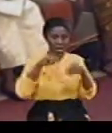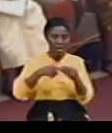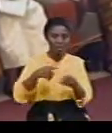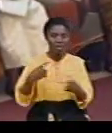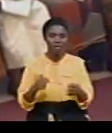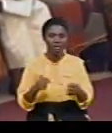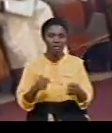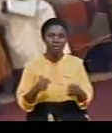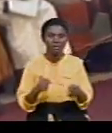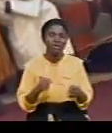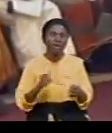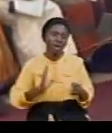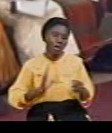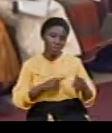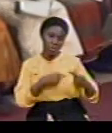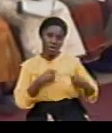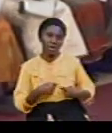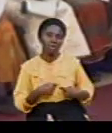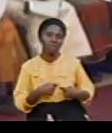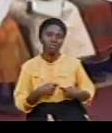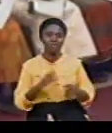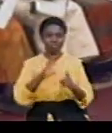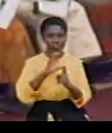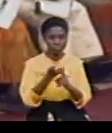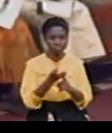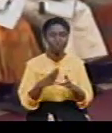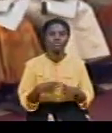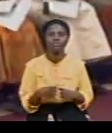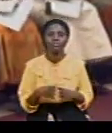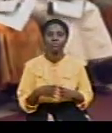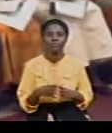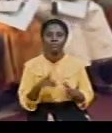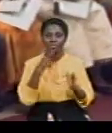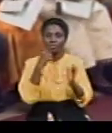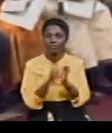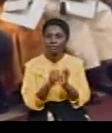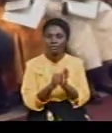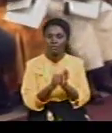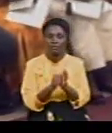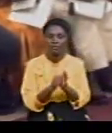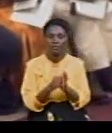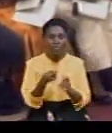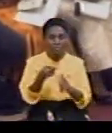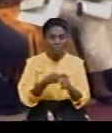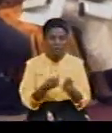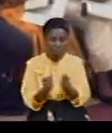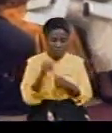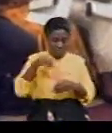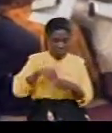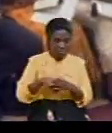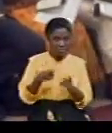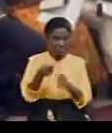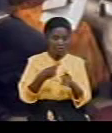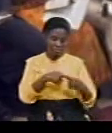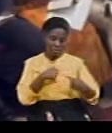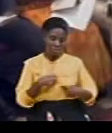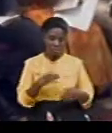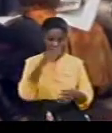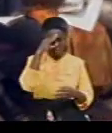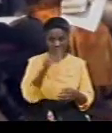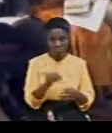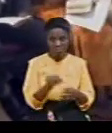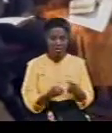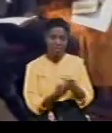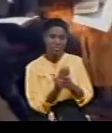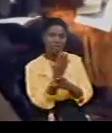verse 21 to 22, it says, from within, out of the heart of men, proceed evil thoughts,